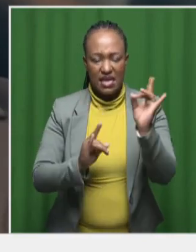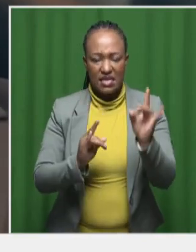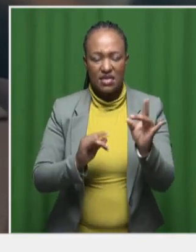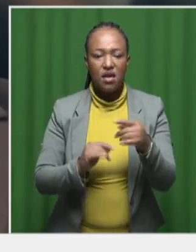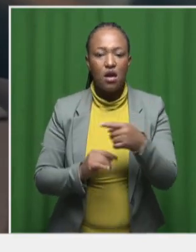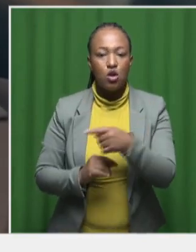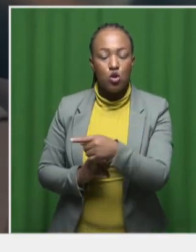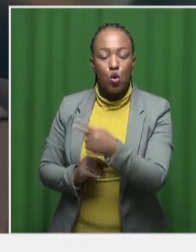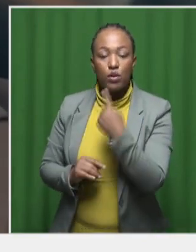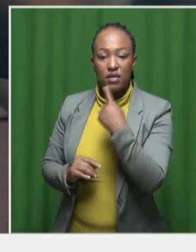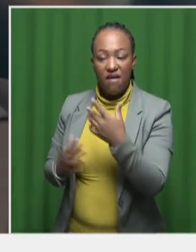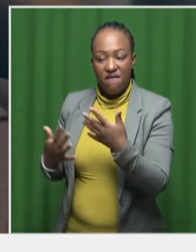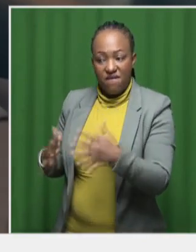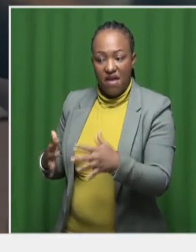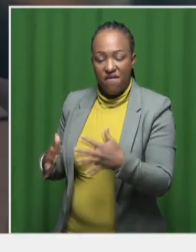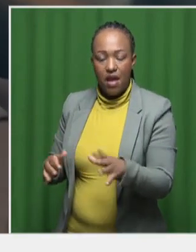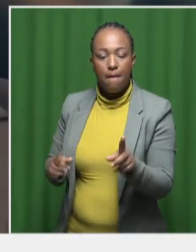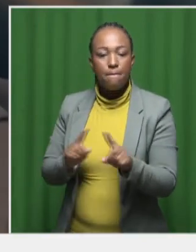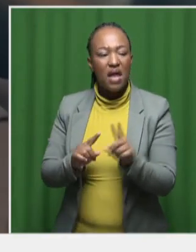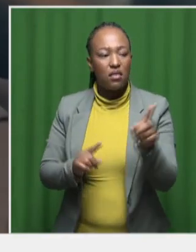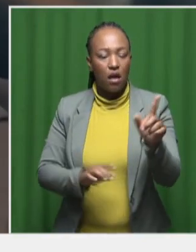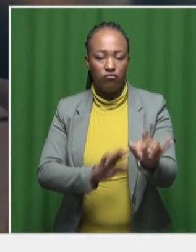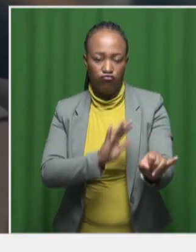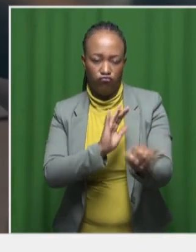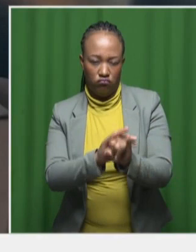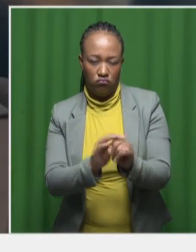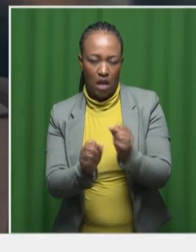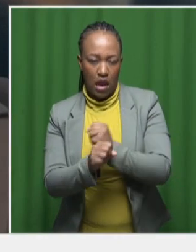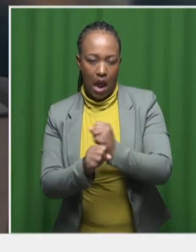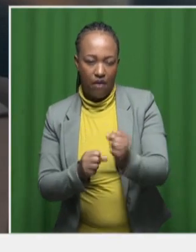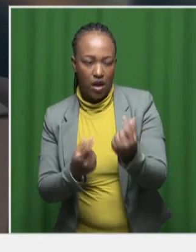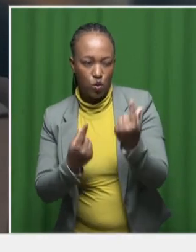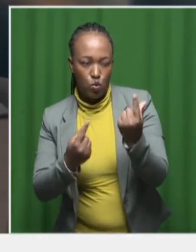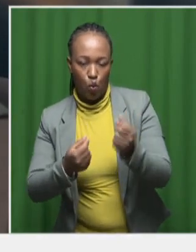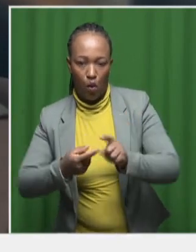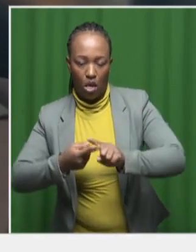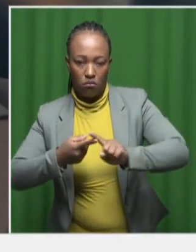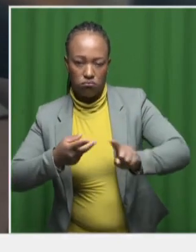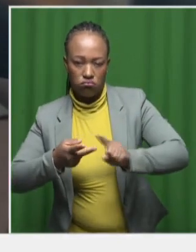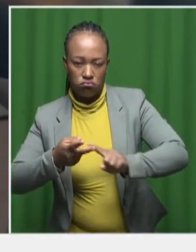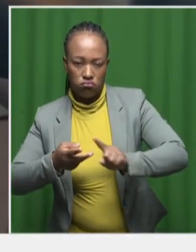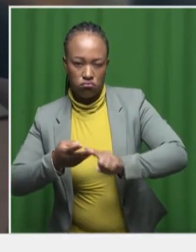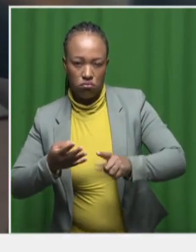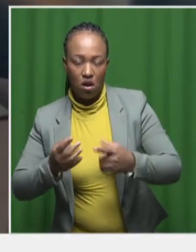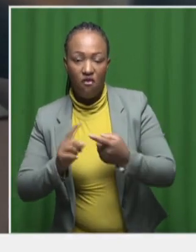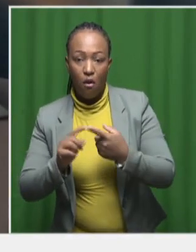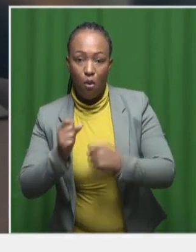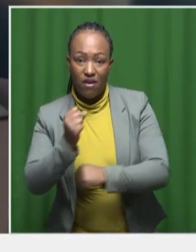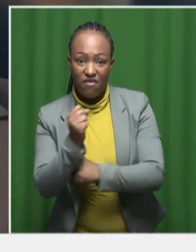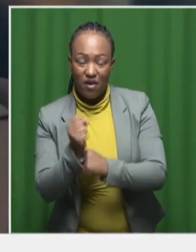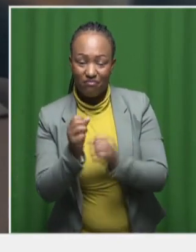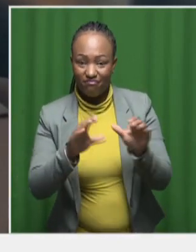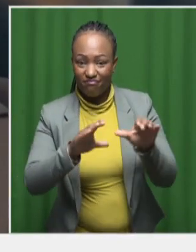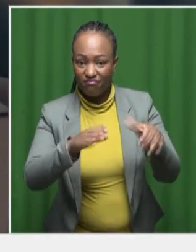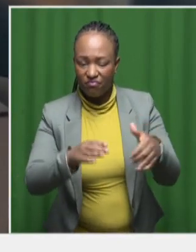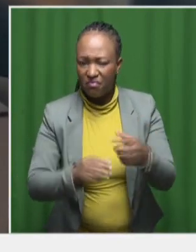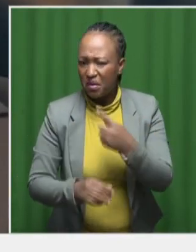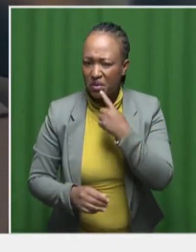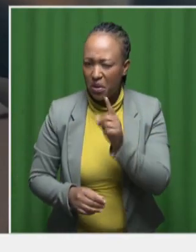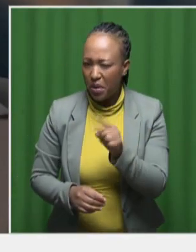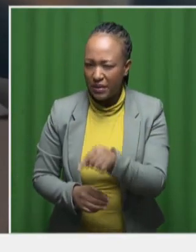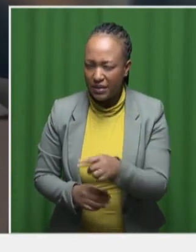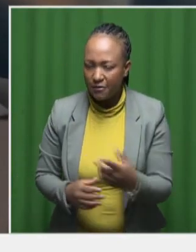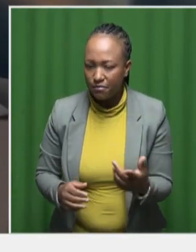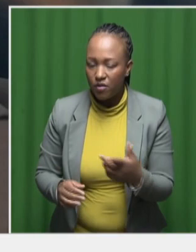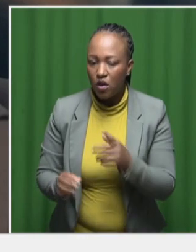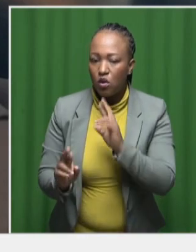there are gaping holes as to what you haven't done, and these are getting the attention of a lot of people. So what do you have to say about this